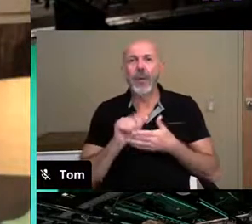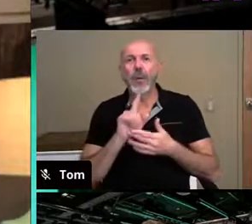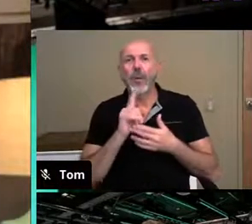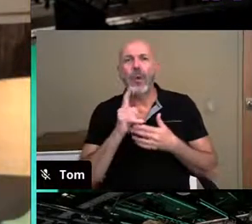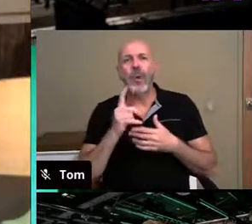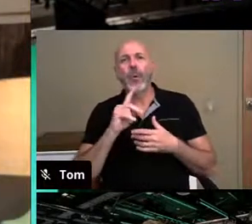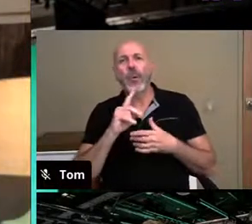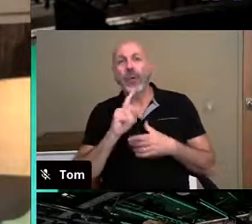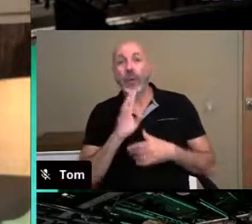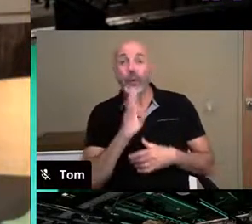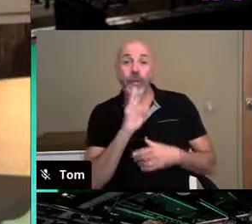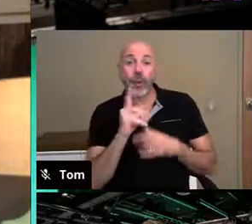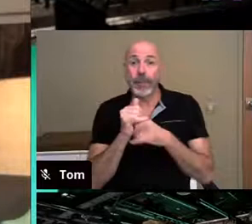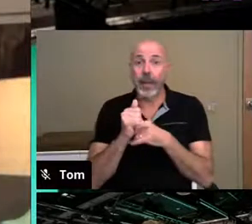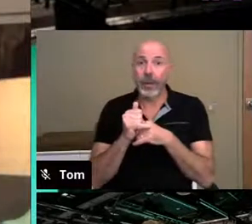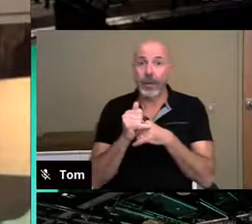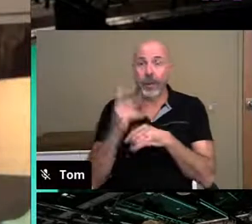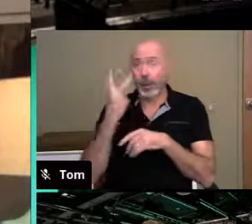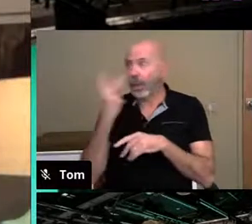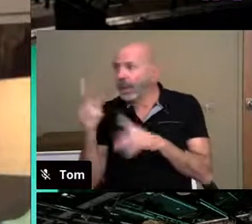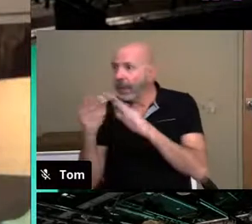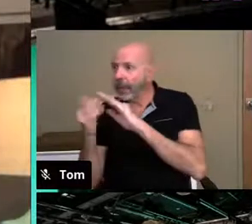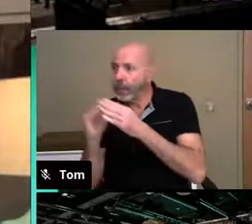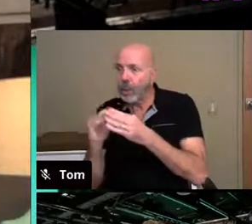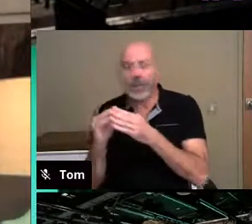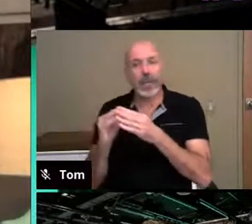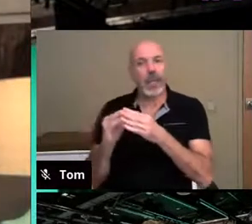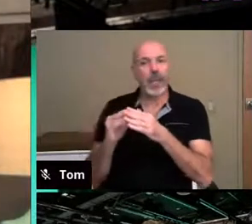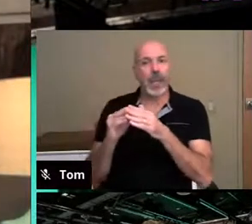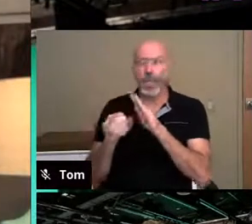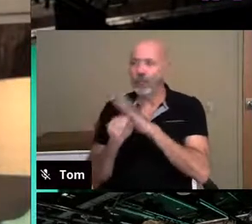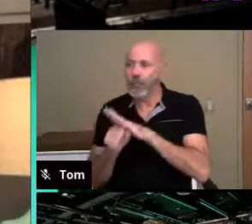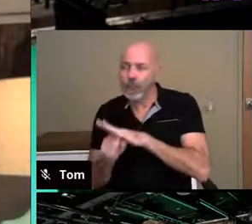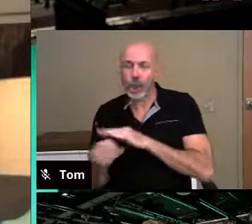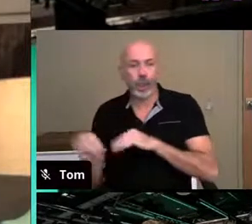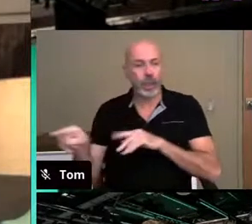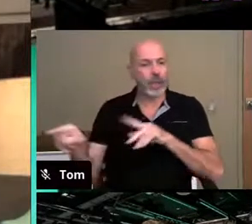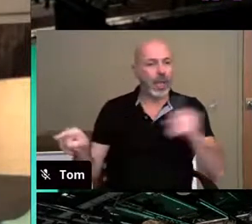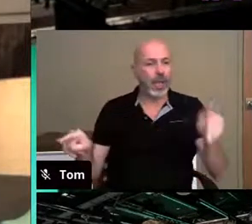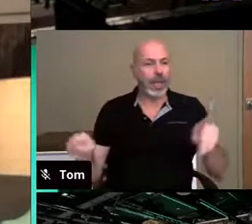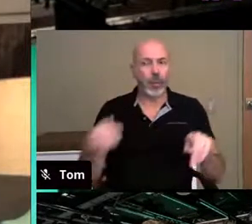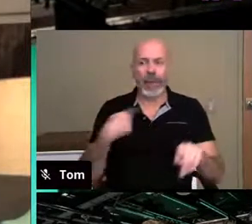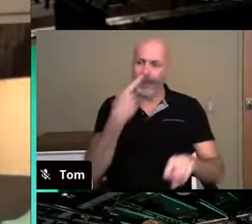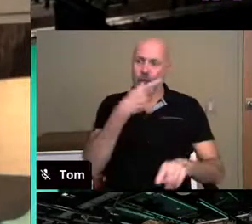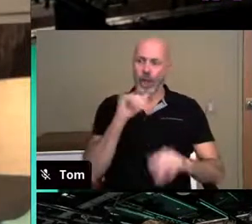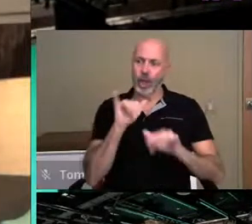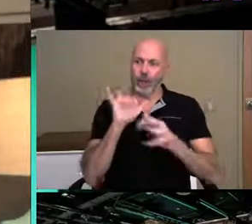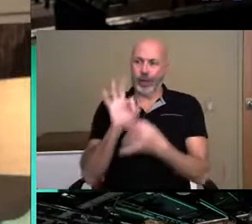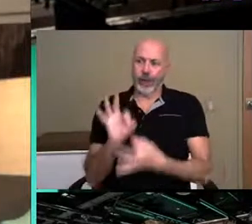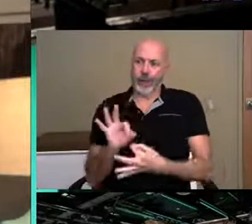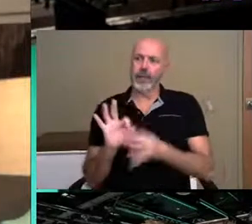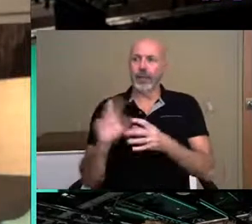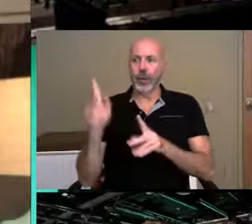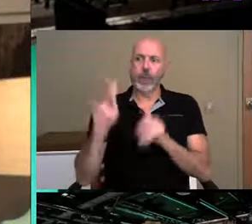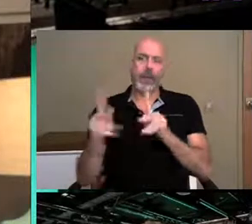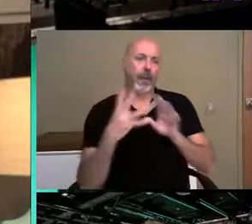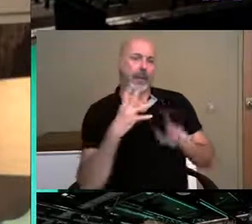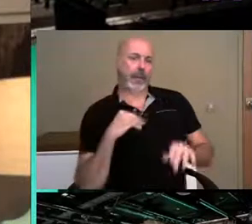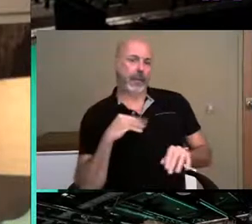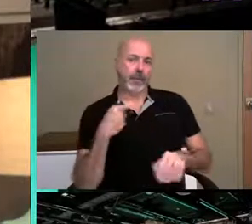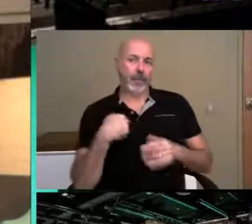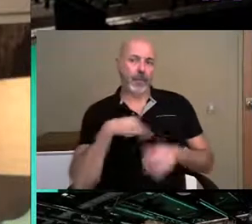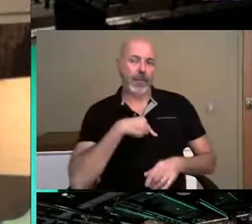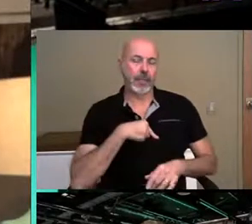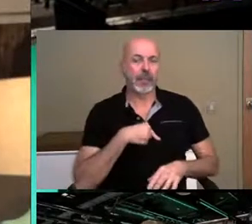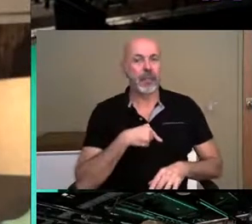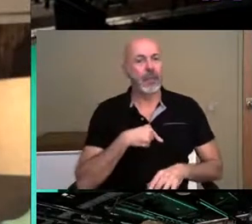as you talked about, to the community, the pressures of the community, and do we have to look a certain way to be accepted? And if we can get